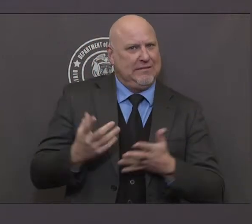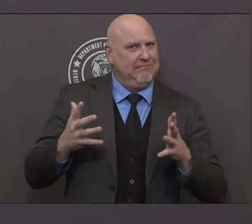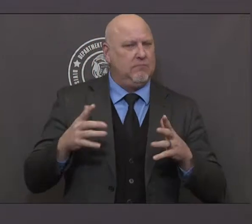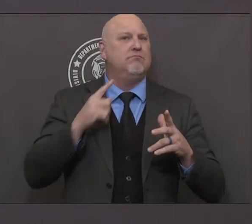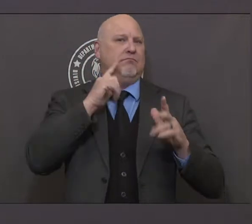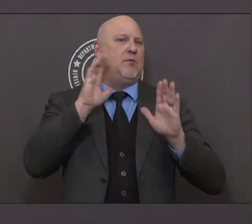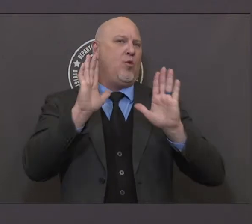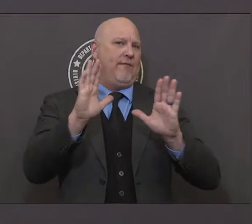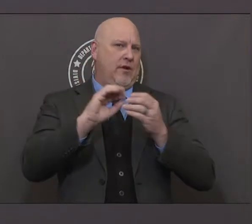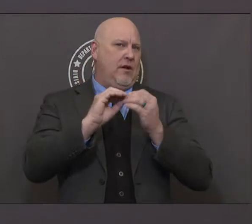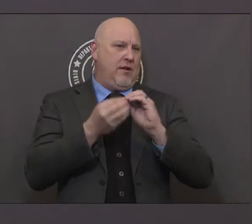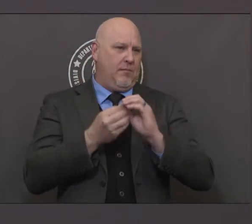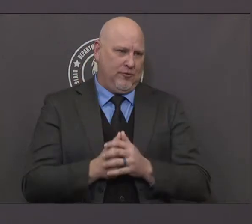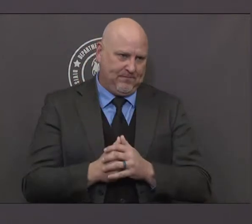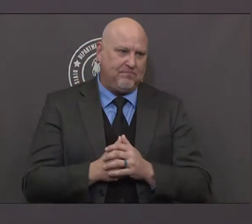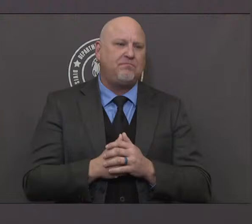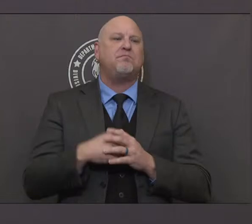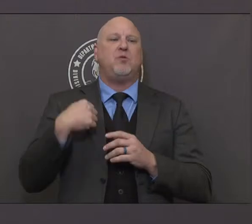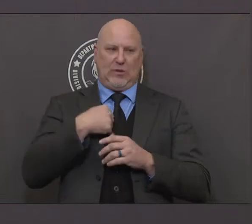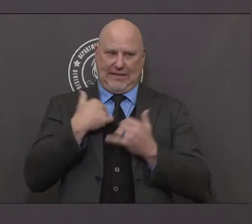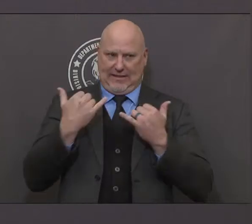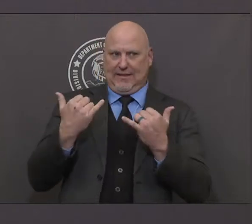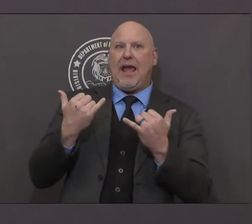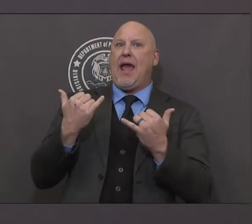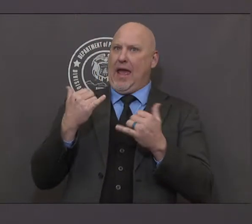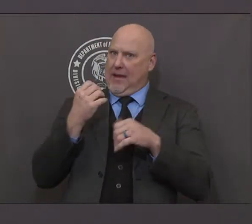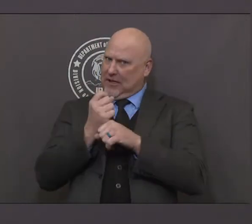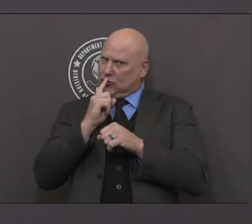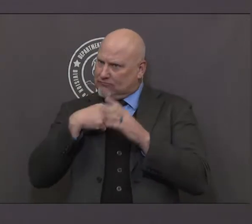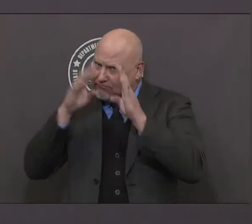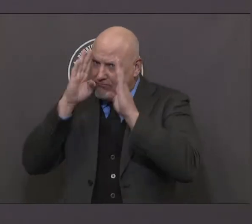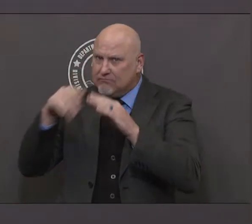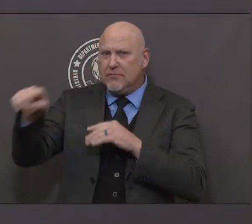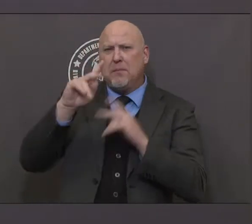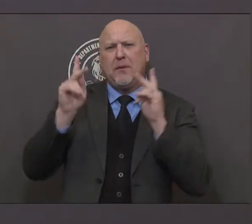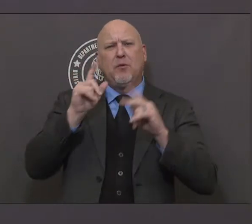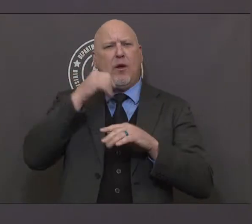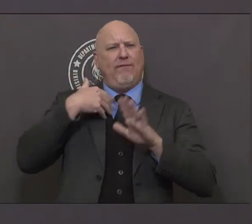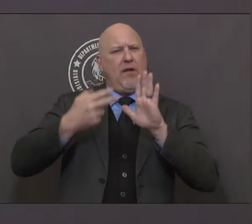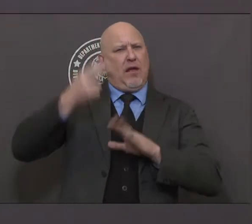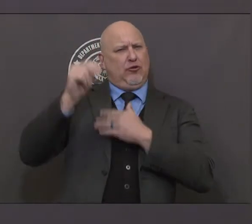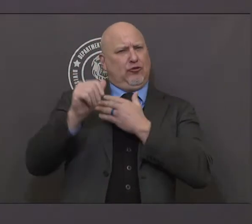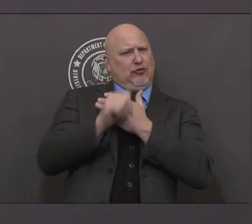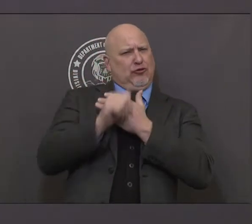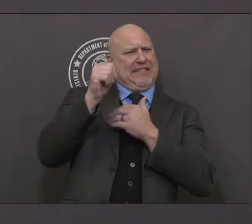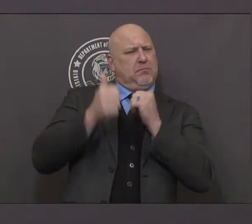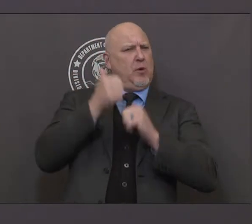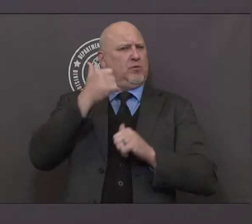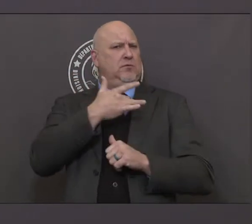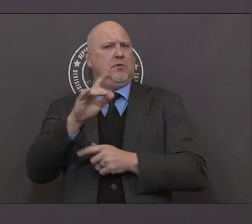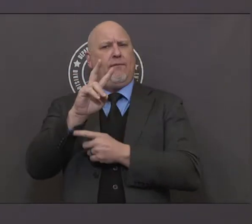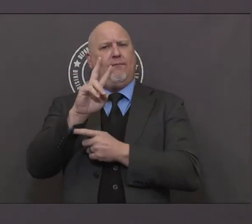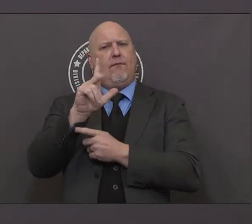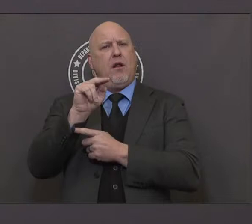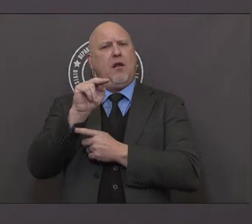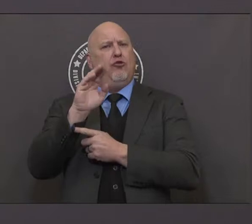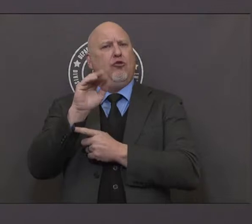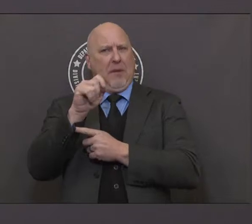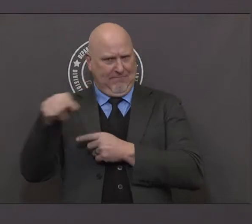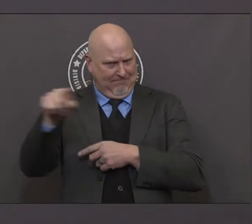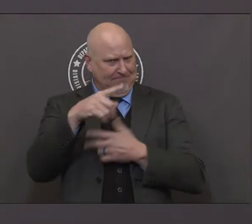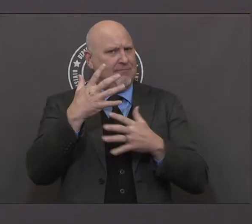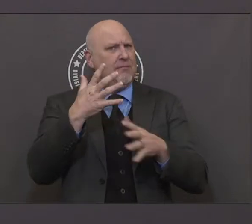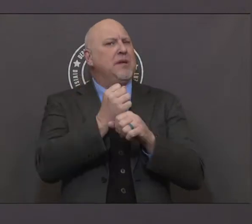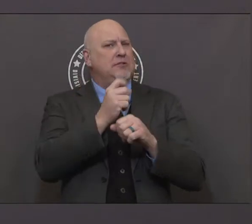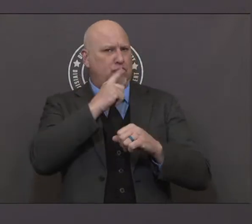those that are most at risk vaccinated and saving lives. We're excited, of course, to see our numbers come down,